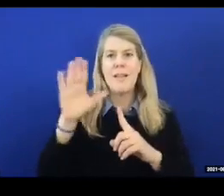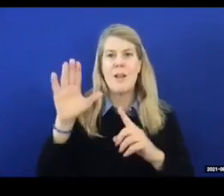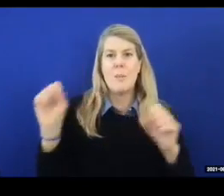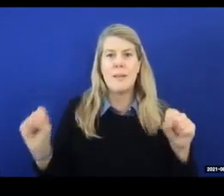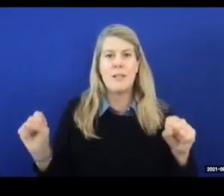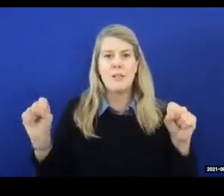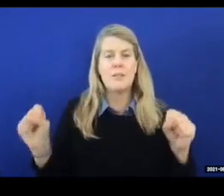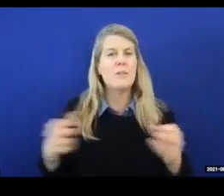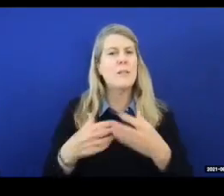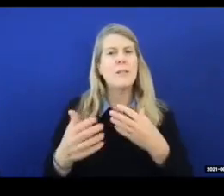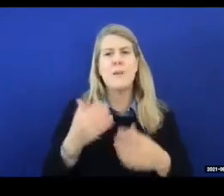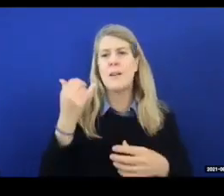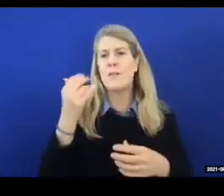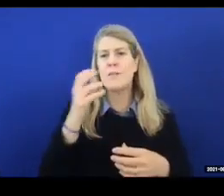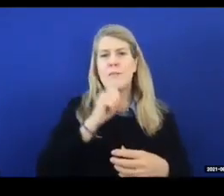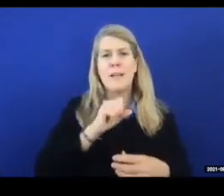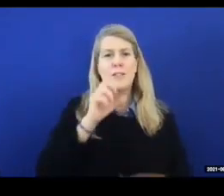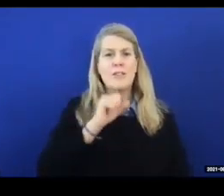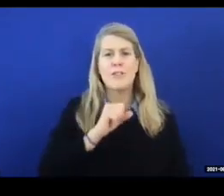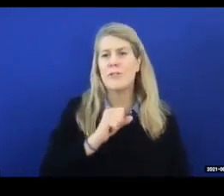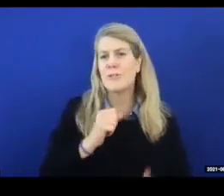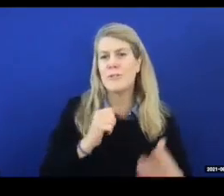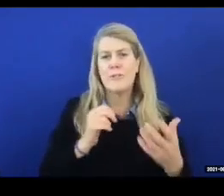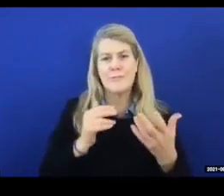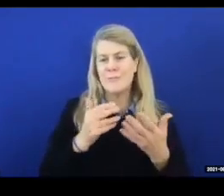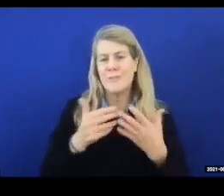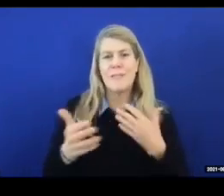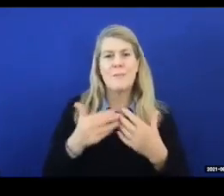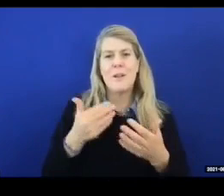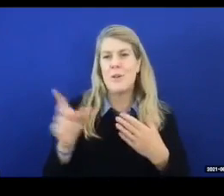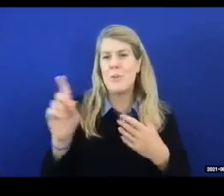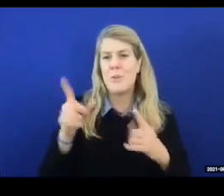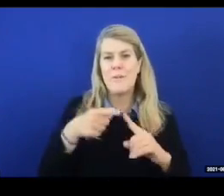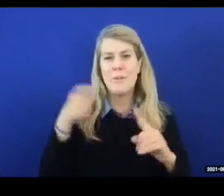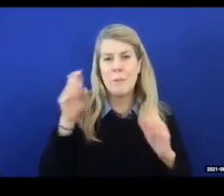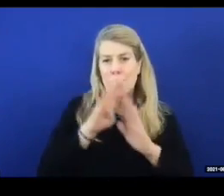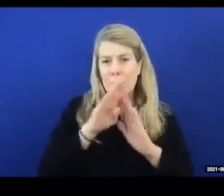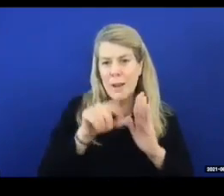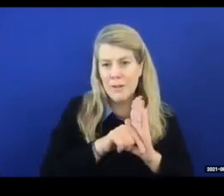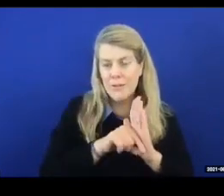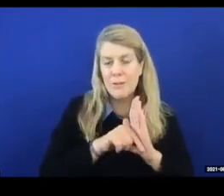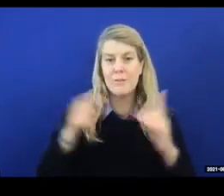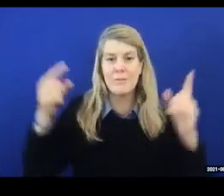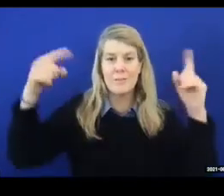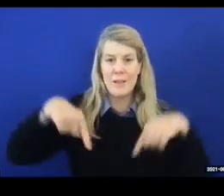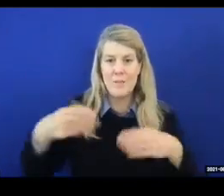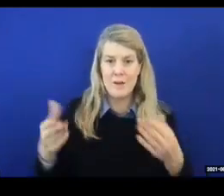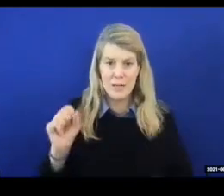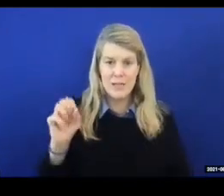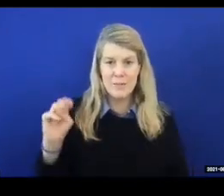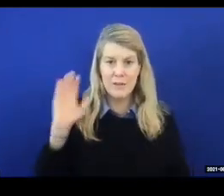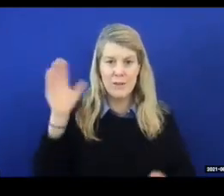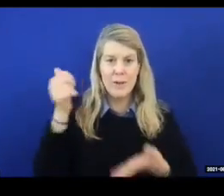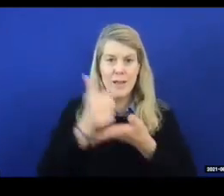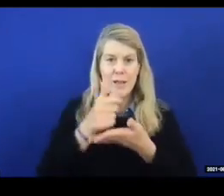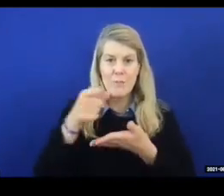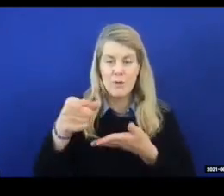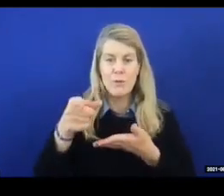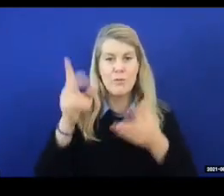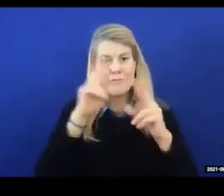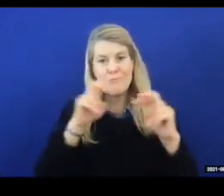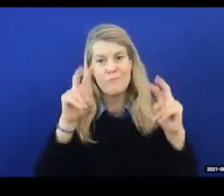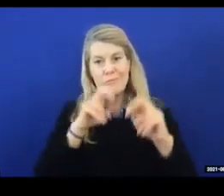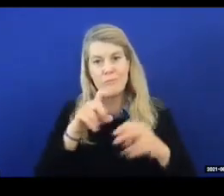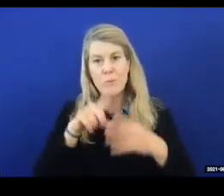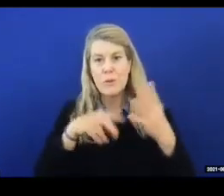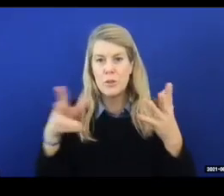potential. It doesn't matter how old you are. It doesn't matter where you come from. Coming to SMC will help you figure